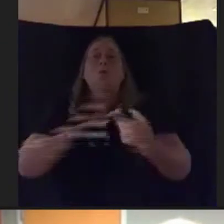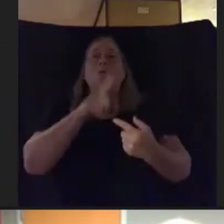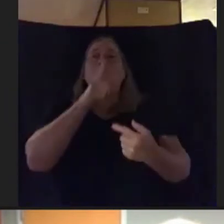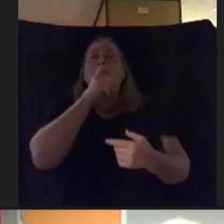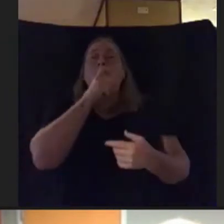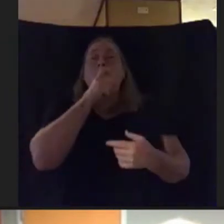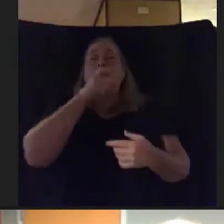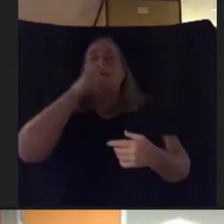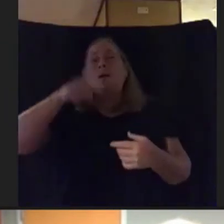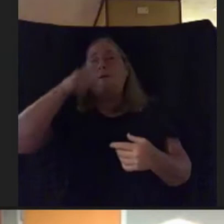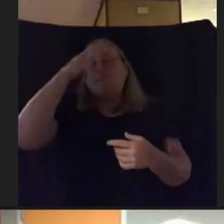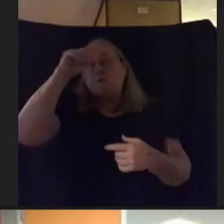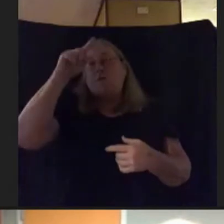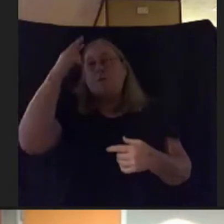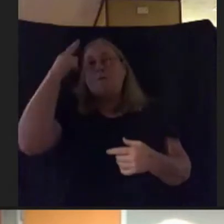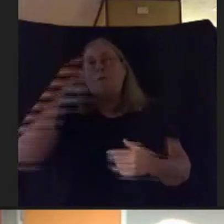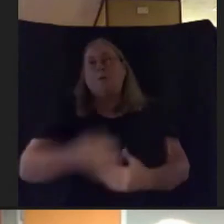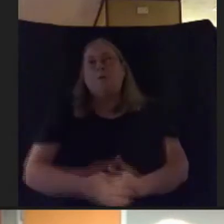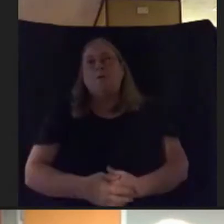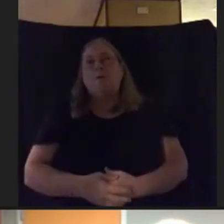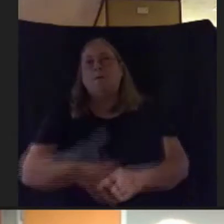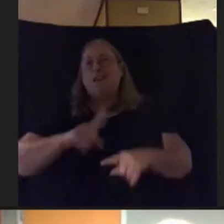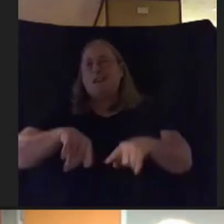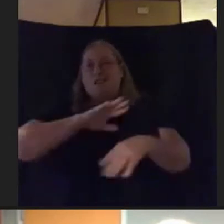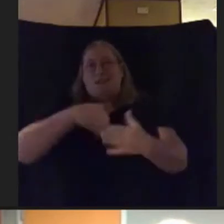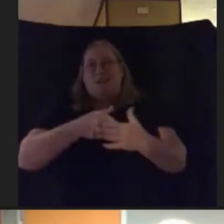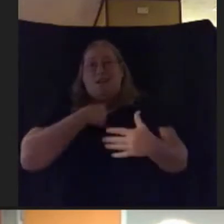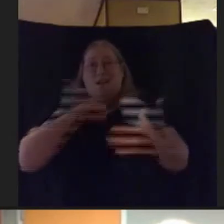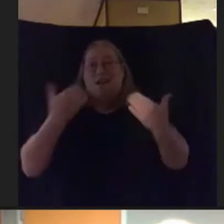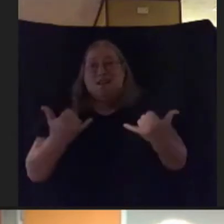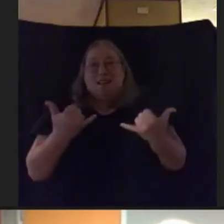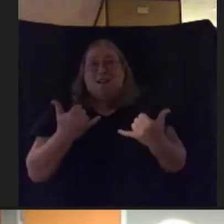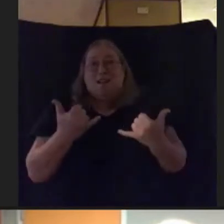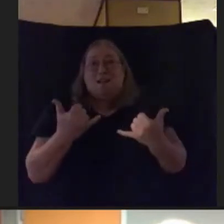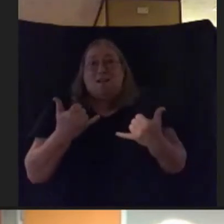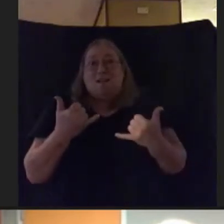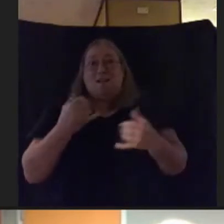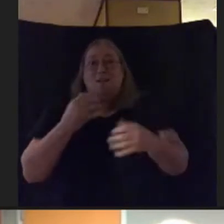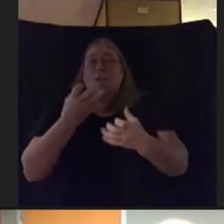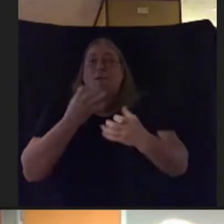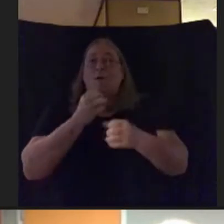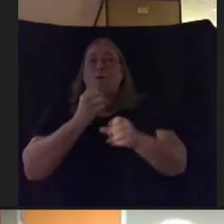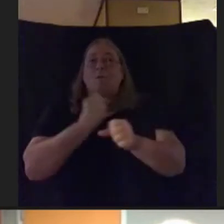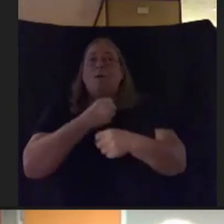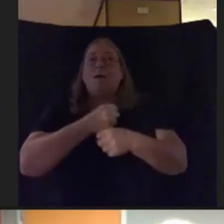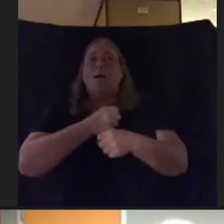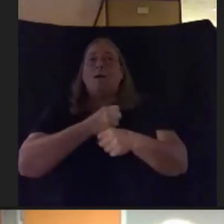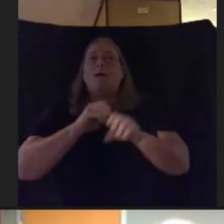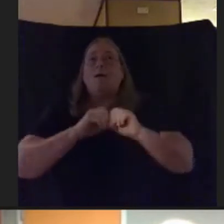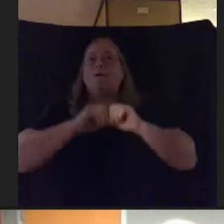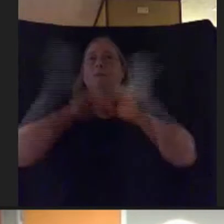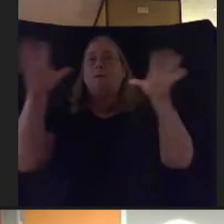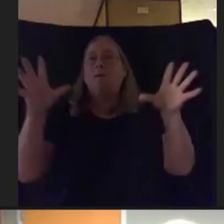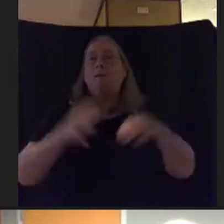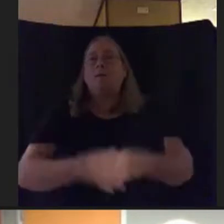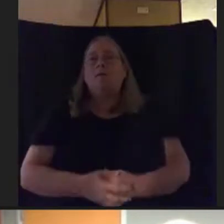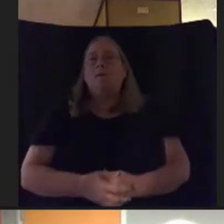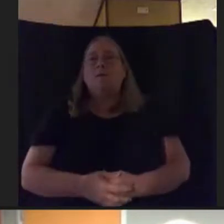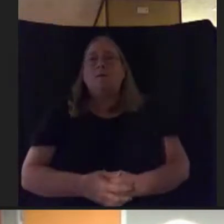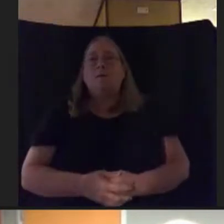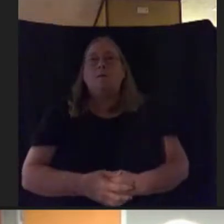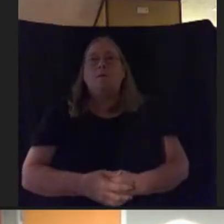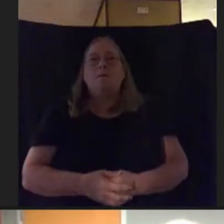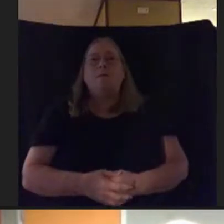reasons. So that's really all I have for my bit of the update. I hope that helps clarify the process a little bit and understand that, you know, when we